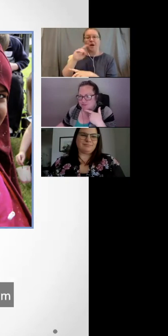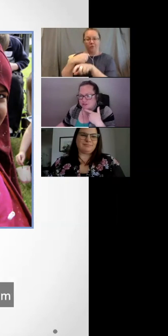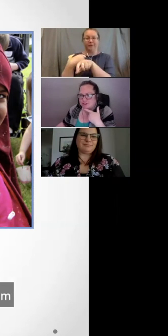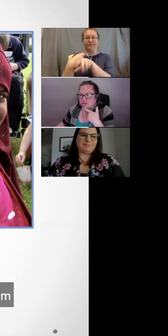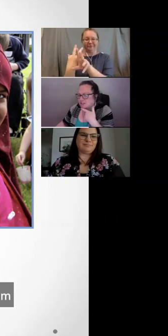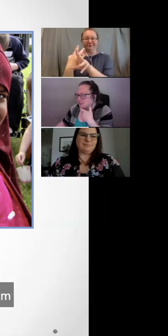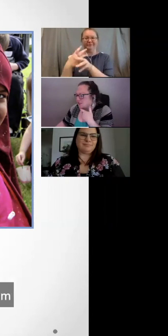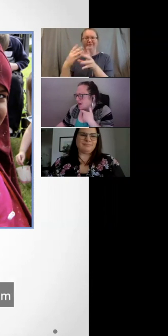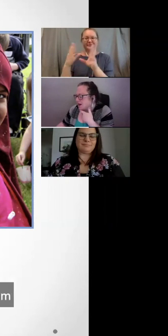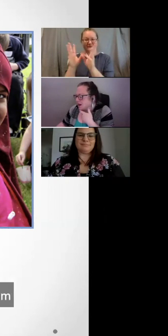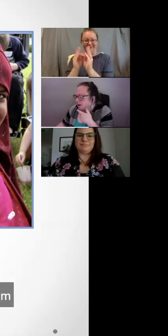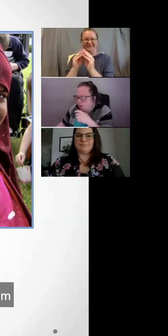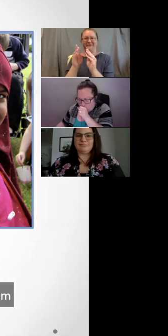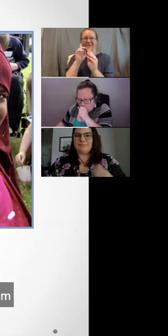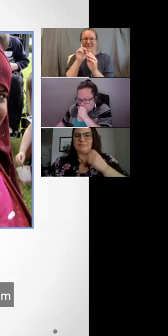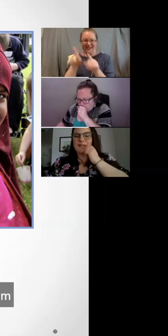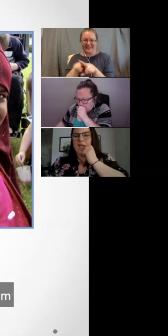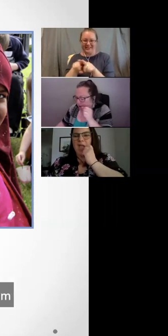about specific services.